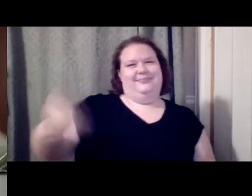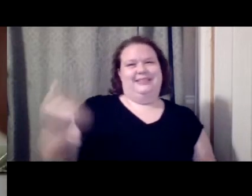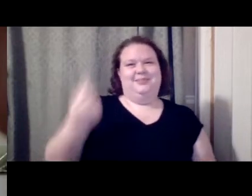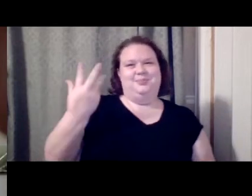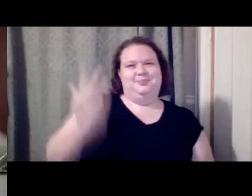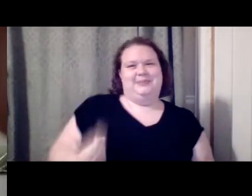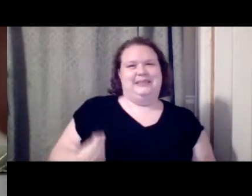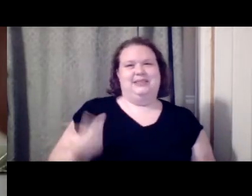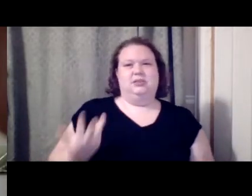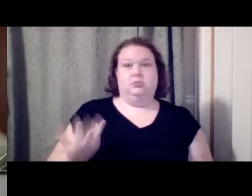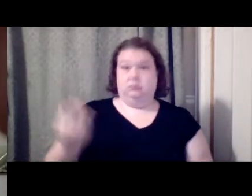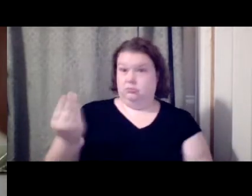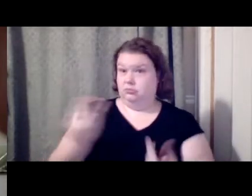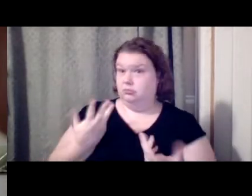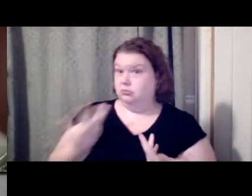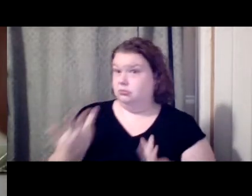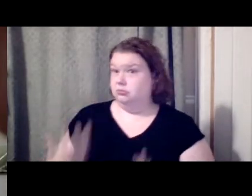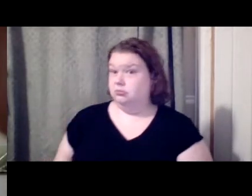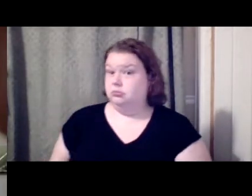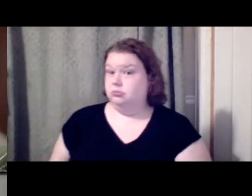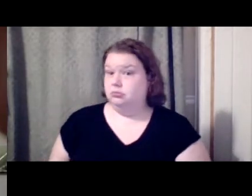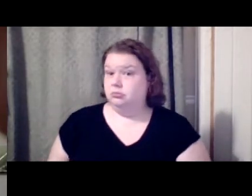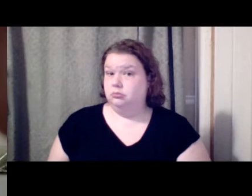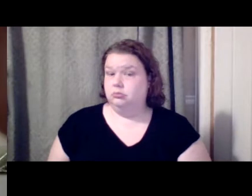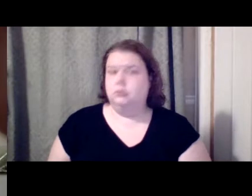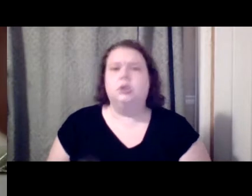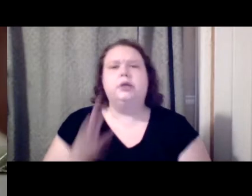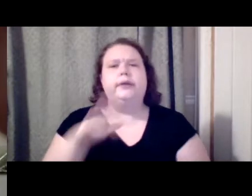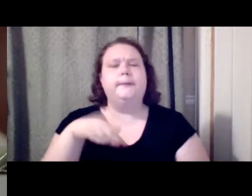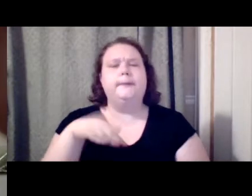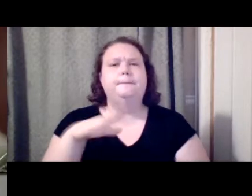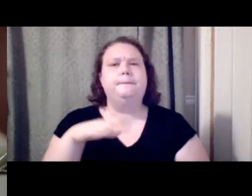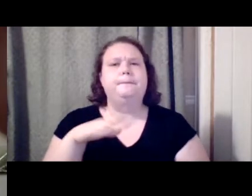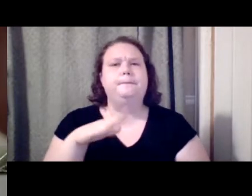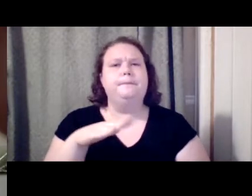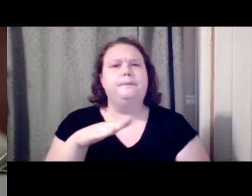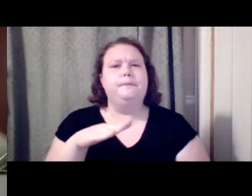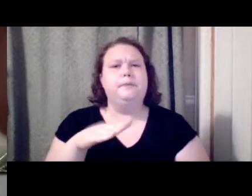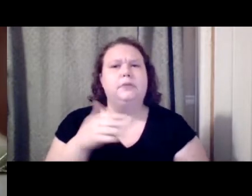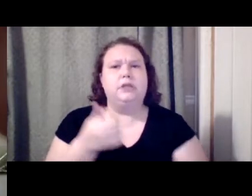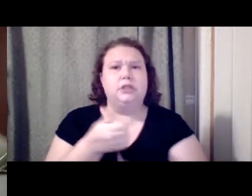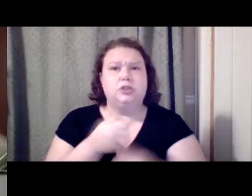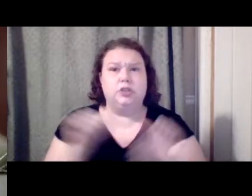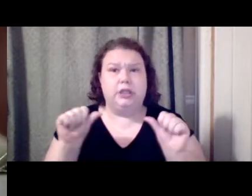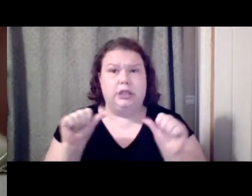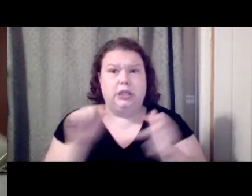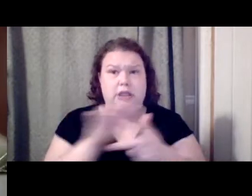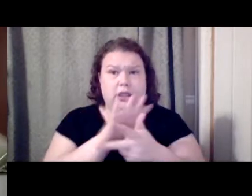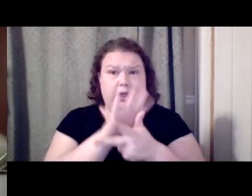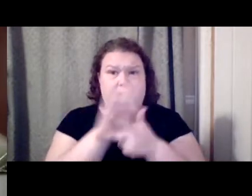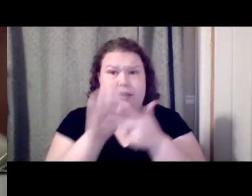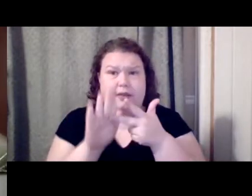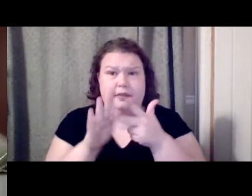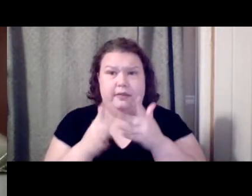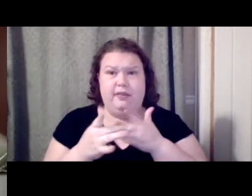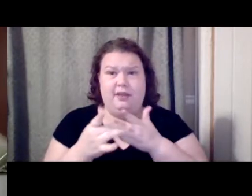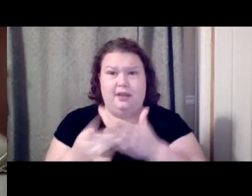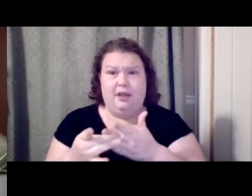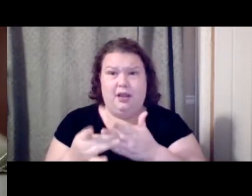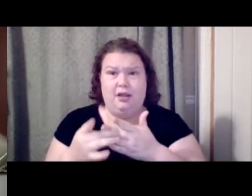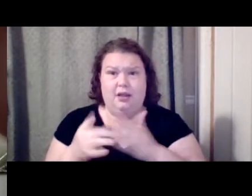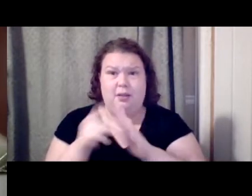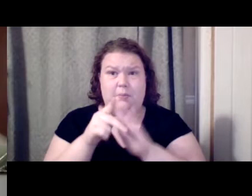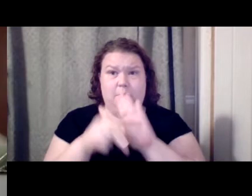in the next meeting? Is there anything within the guiding principles that speaks to